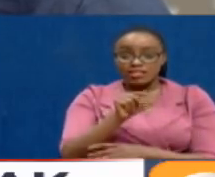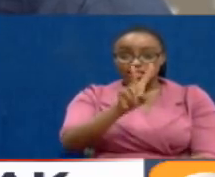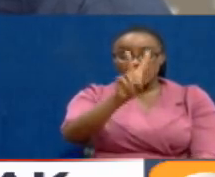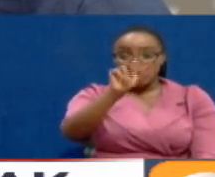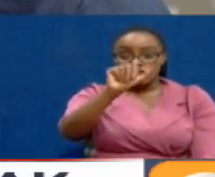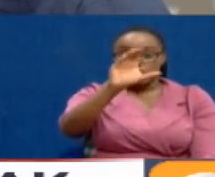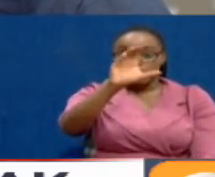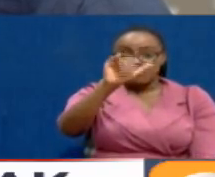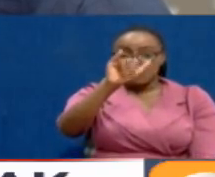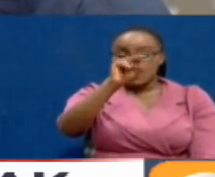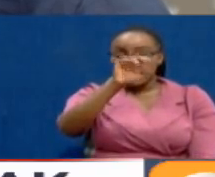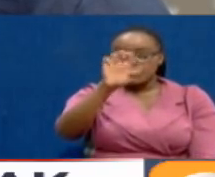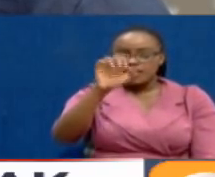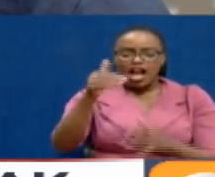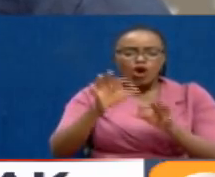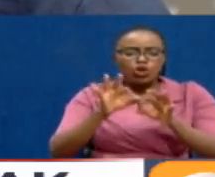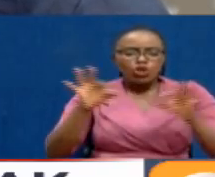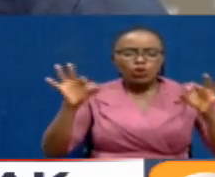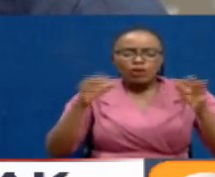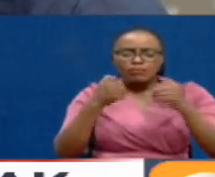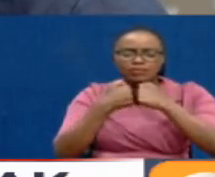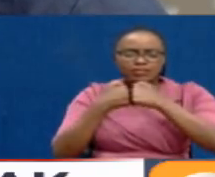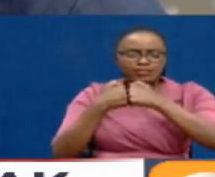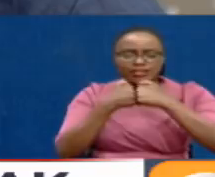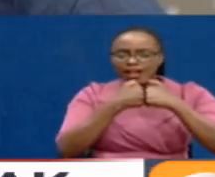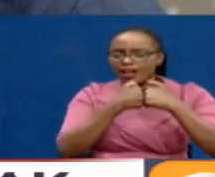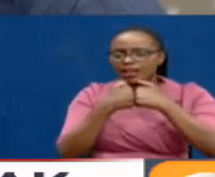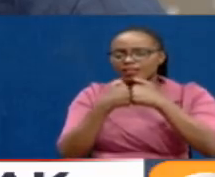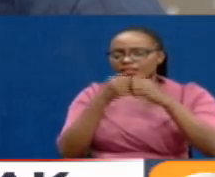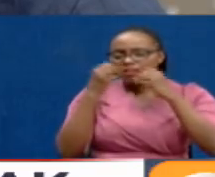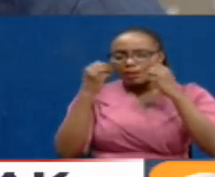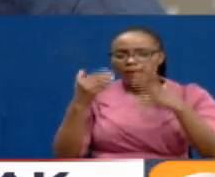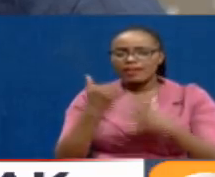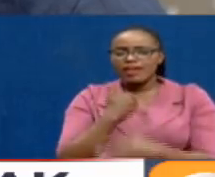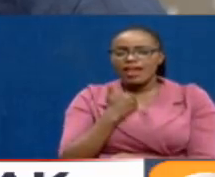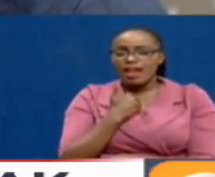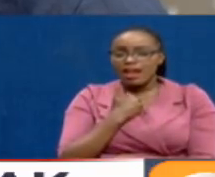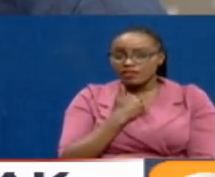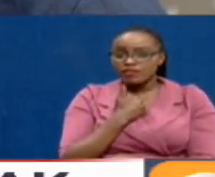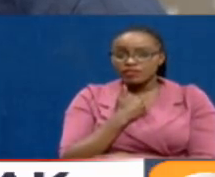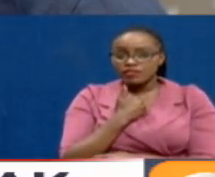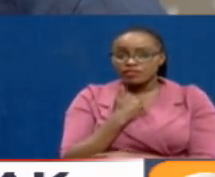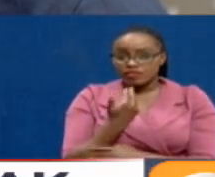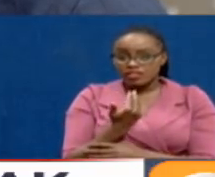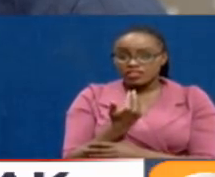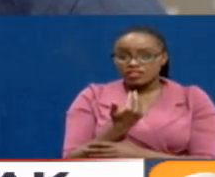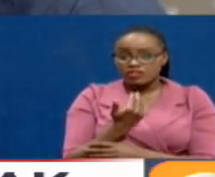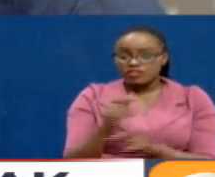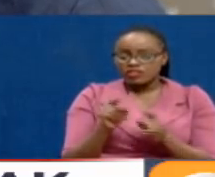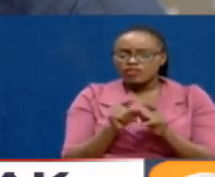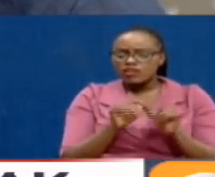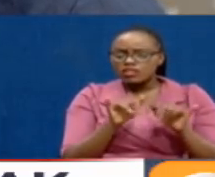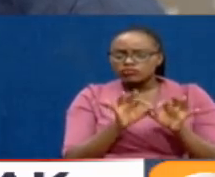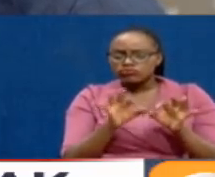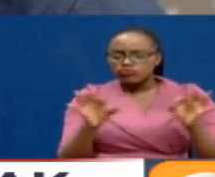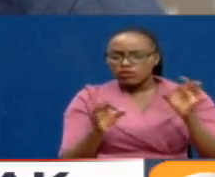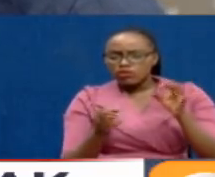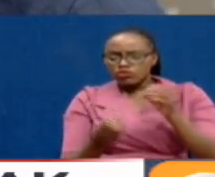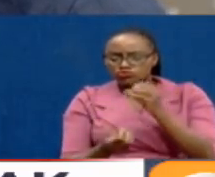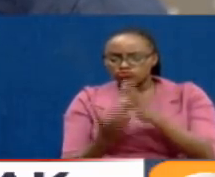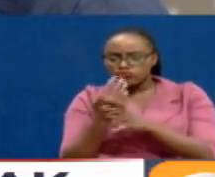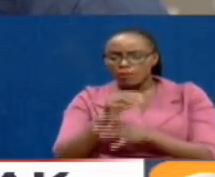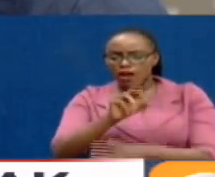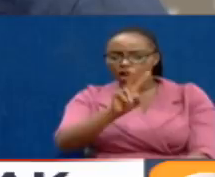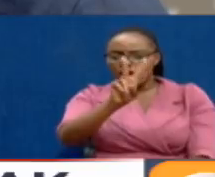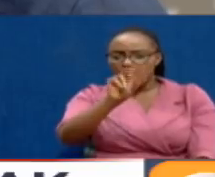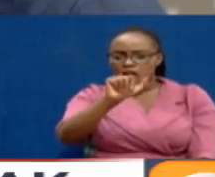then how long does the immunity last? So there are many challenges of vaccine that we can't get into right now. It suffices to say it takes a while to develop a vaccine that works